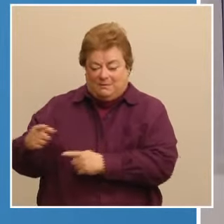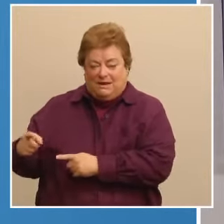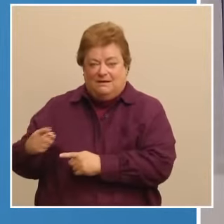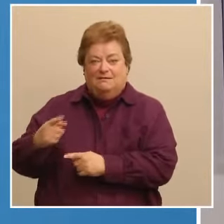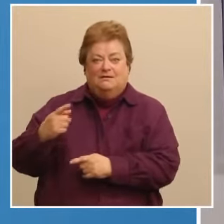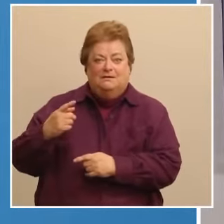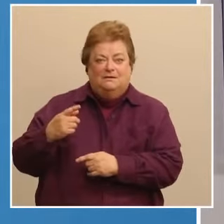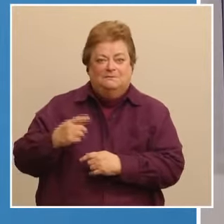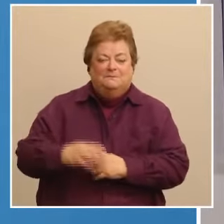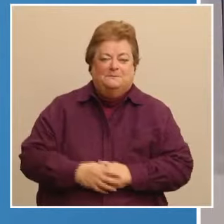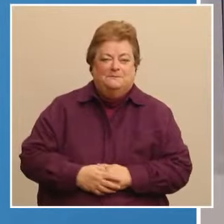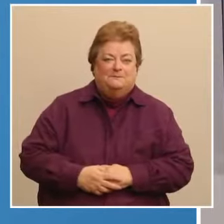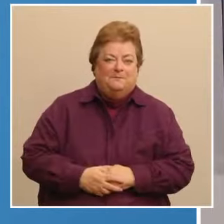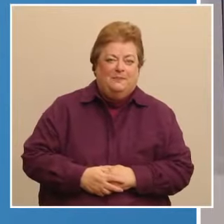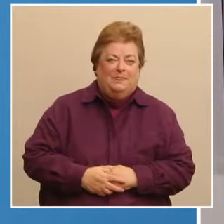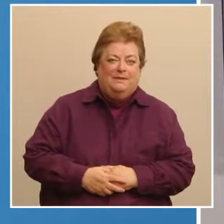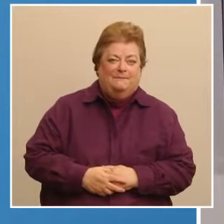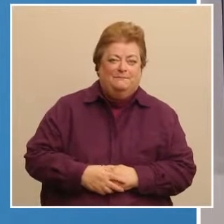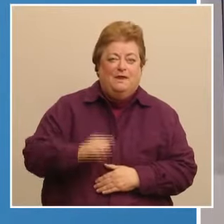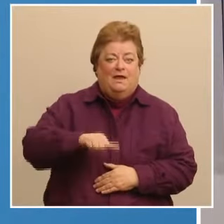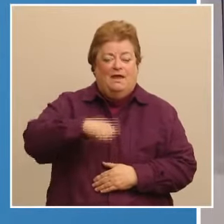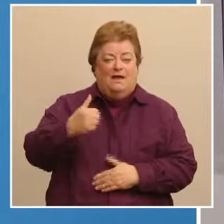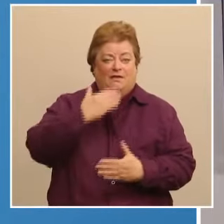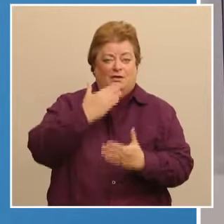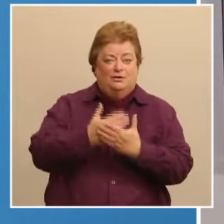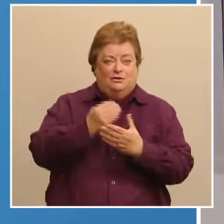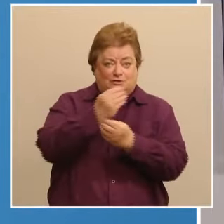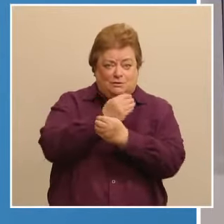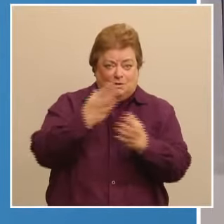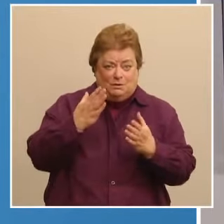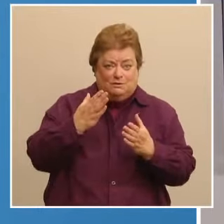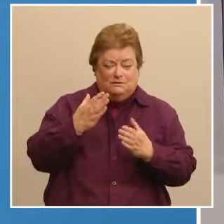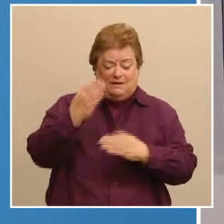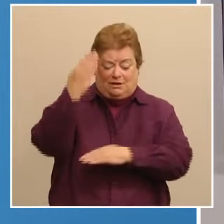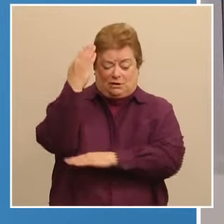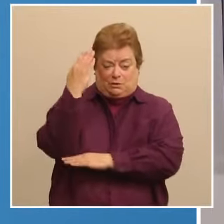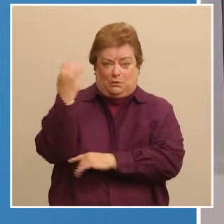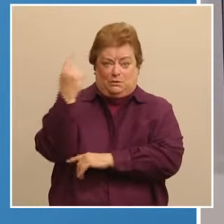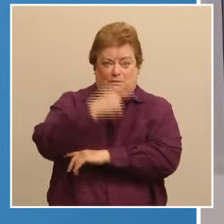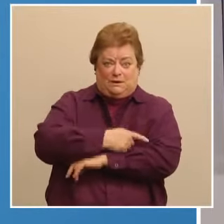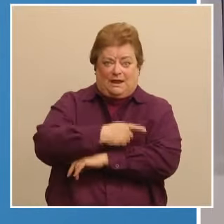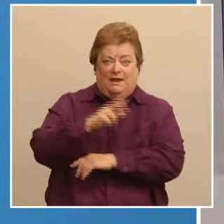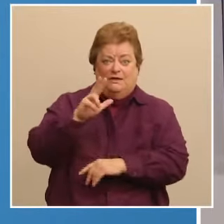the dial position. In other good news, as of noon today,